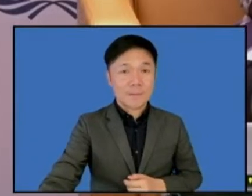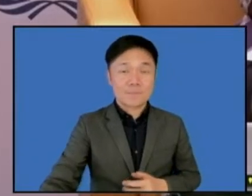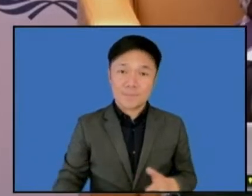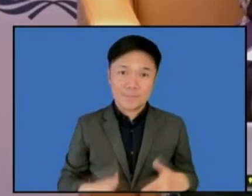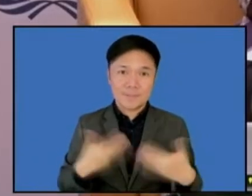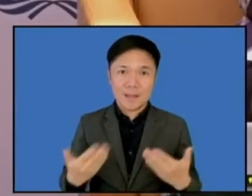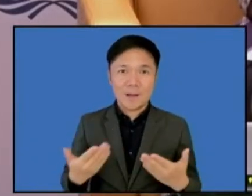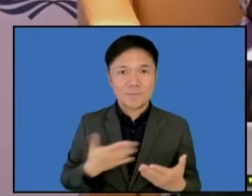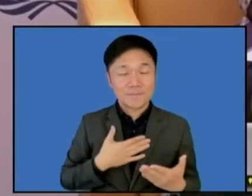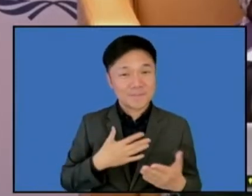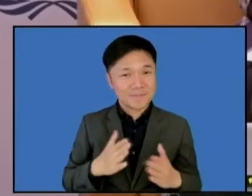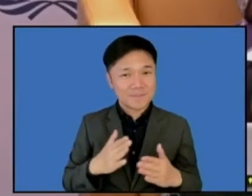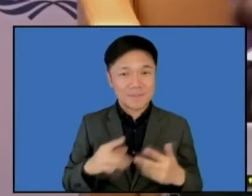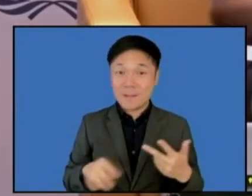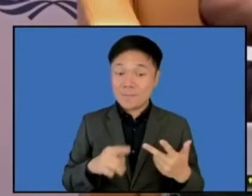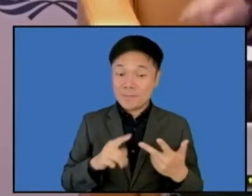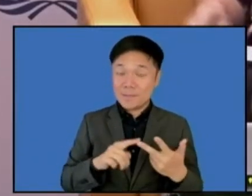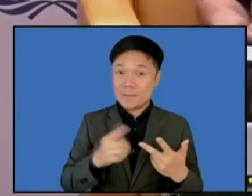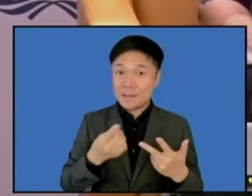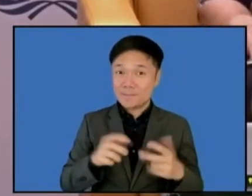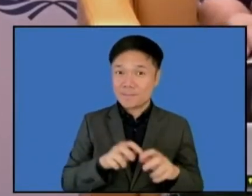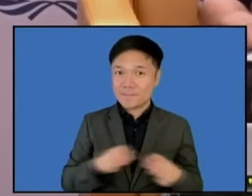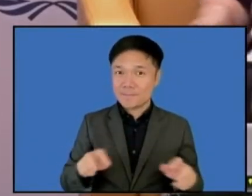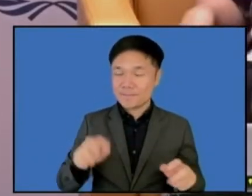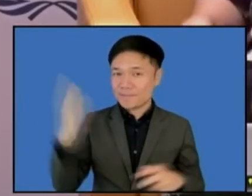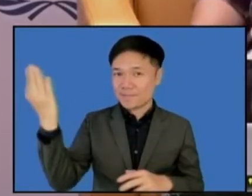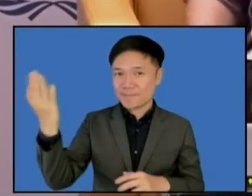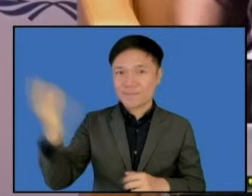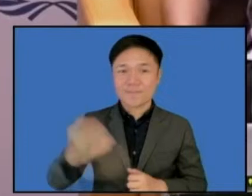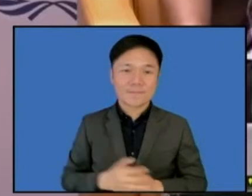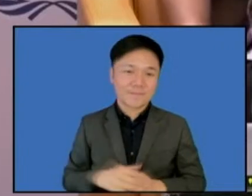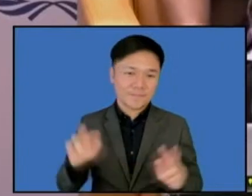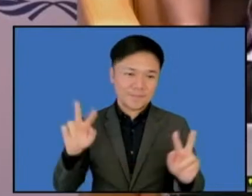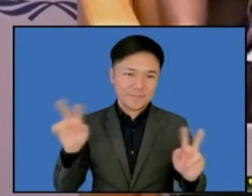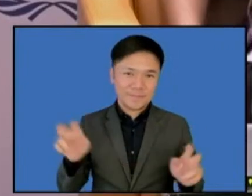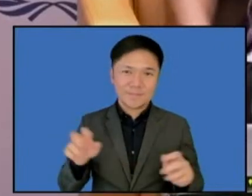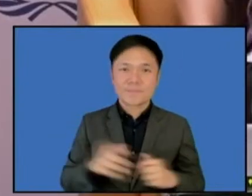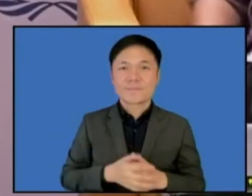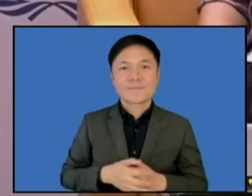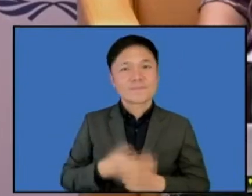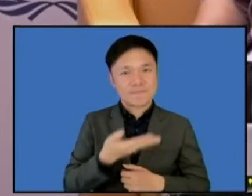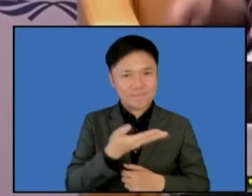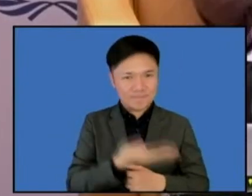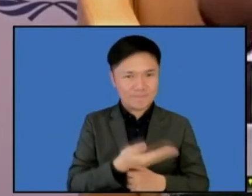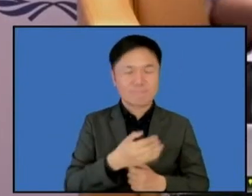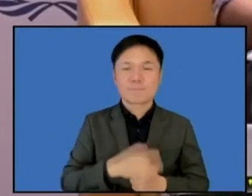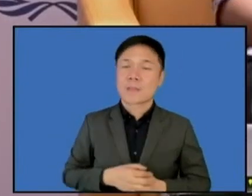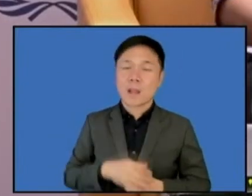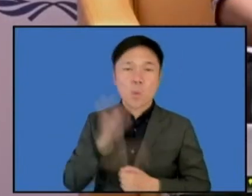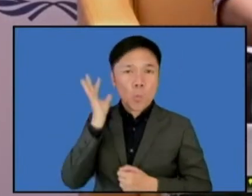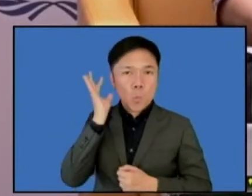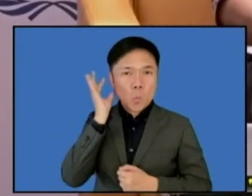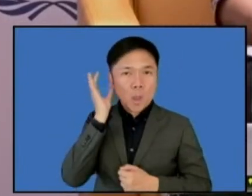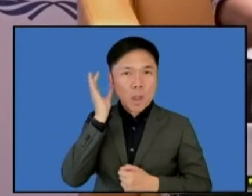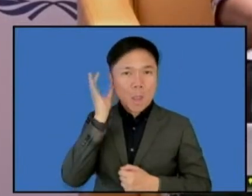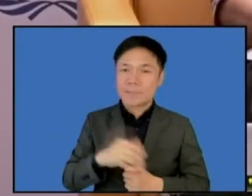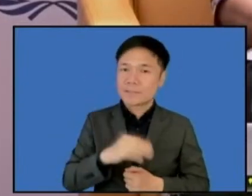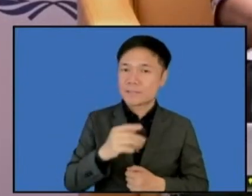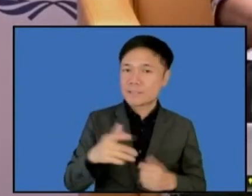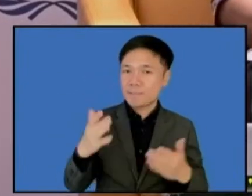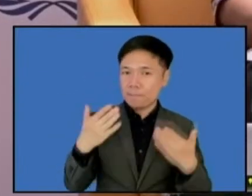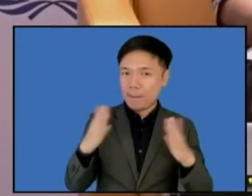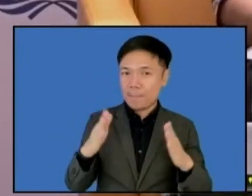turn to our third panelist, Ms. Asel Dunganeva, who is the Women's Public Association JIPA